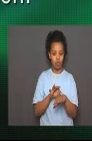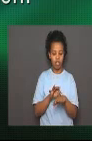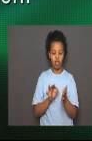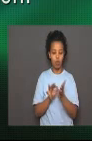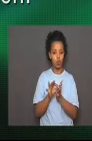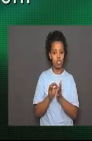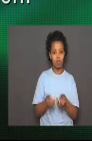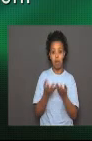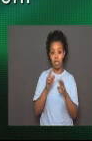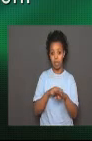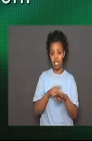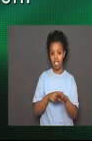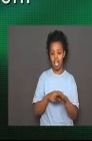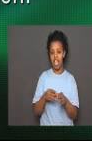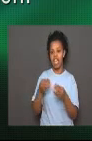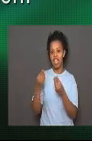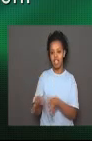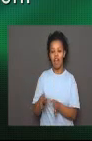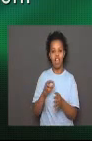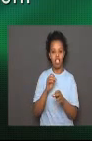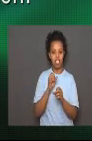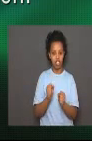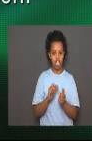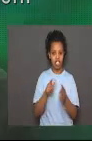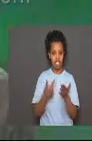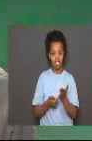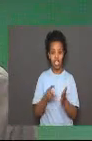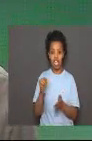addition mutation, an extra base is added.